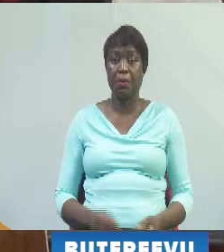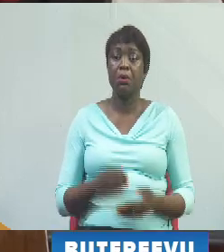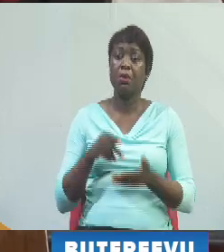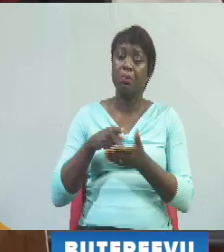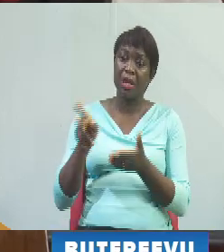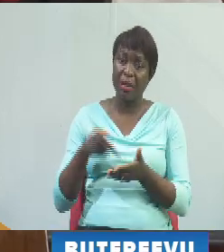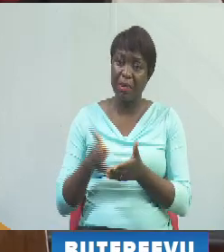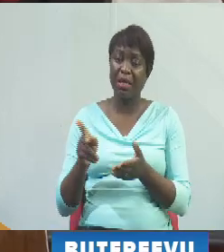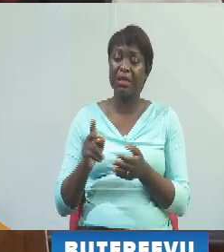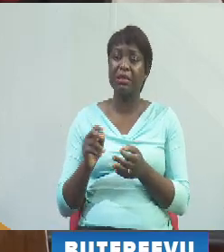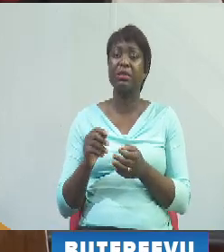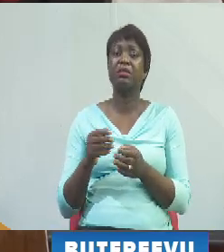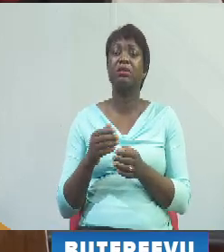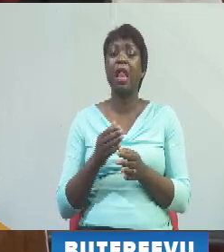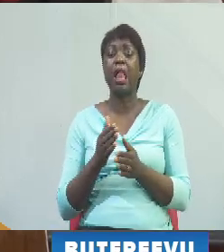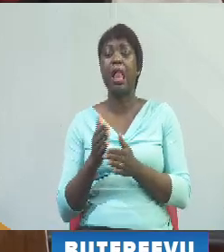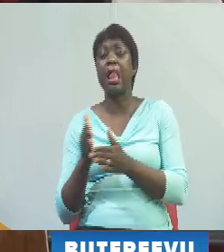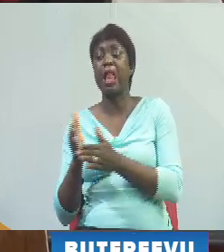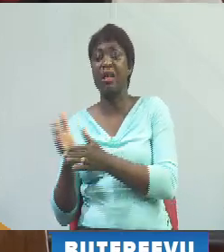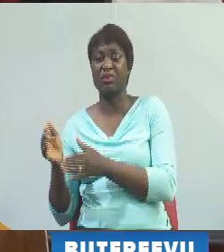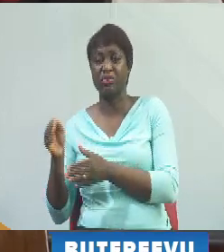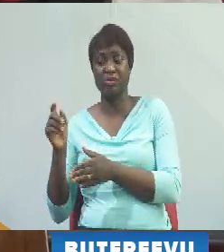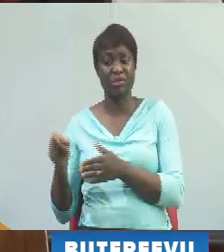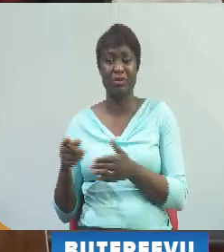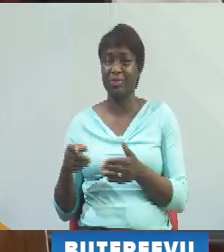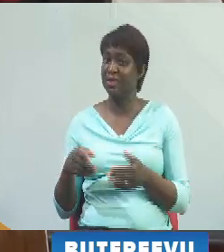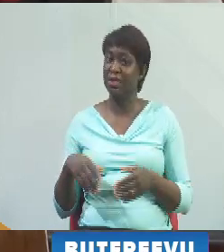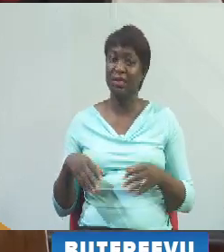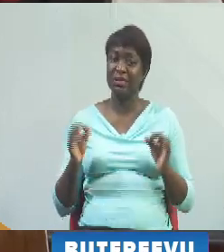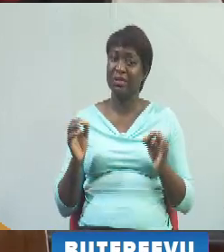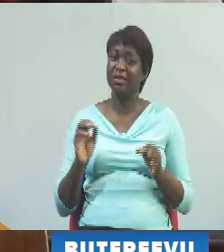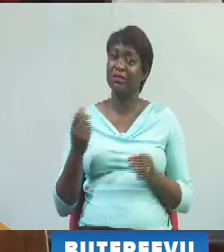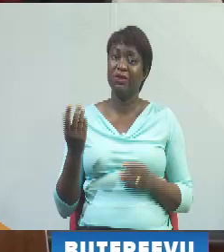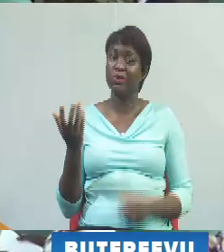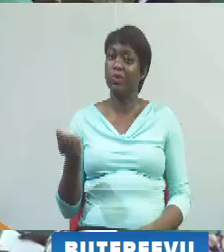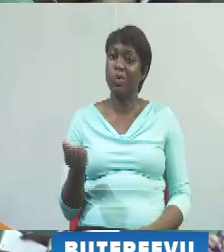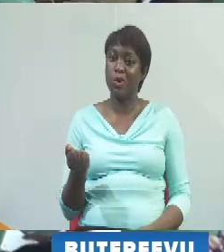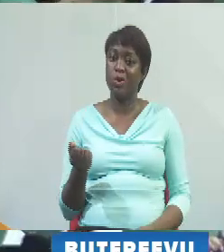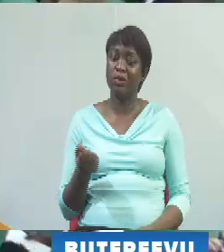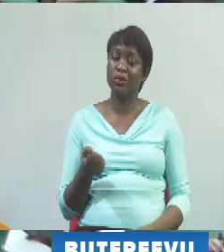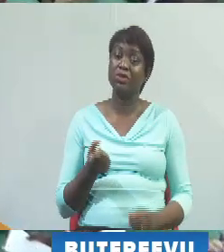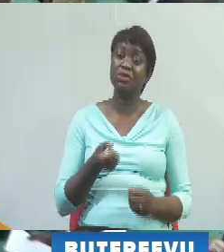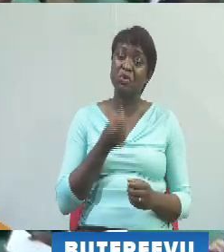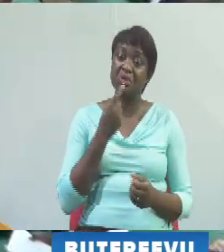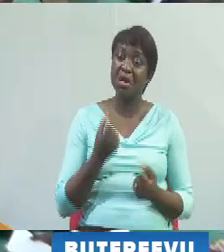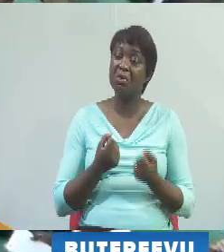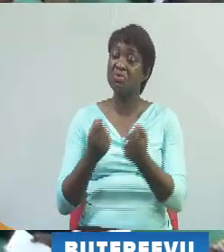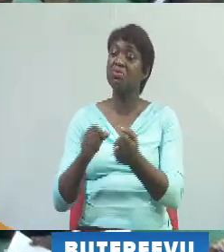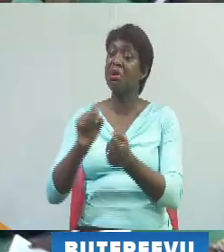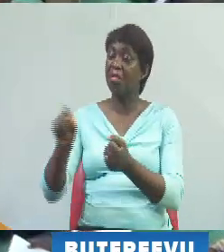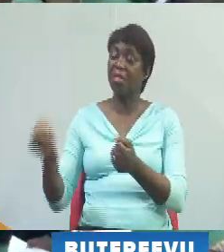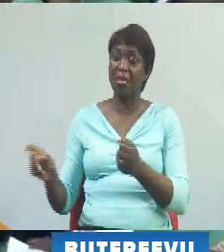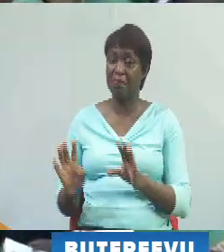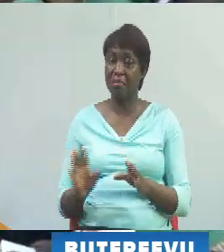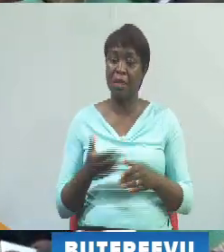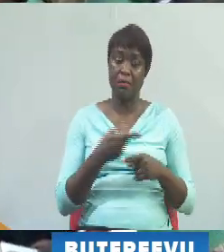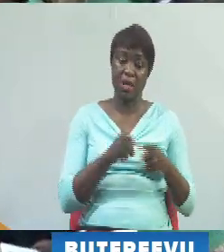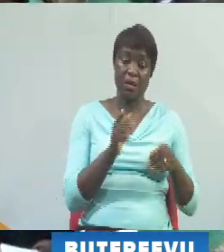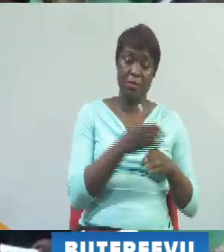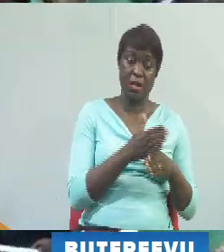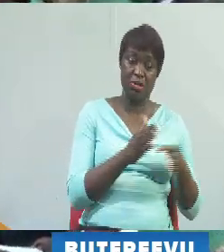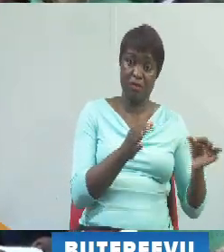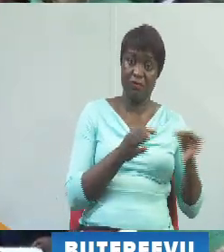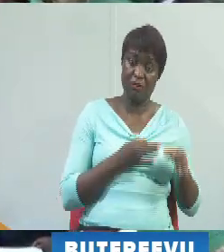of the provider to continue delivering essential medicines. Wabula Minister of Nines wakuno na guli Minisitule y'ebyensimbi